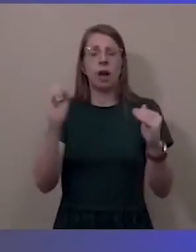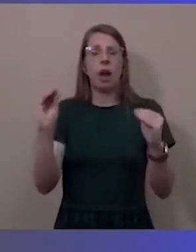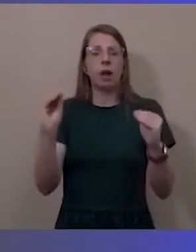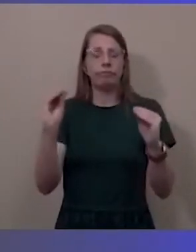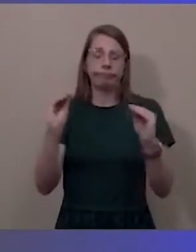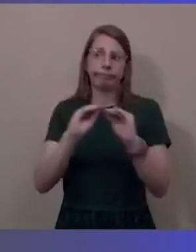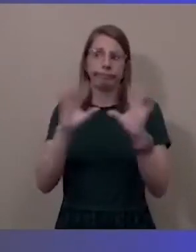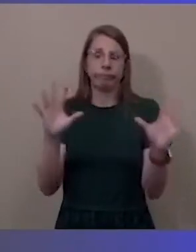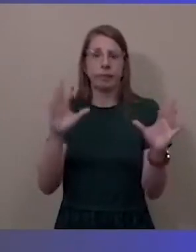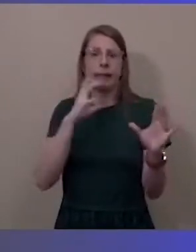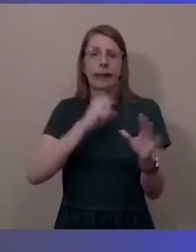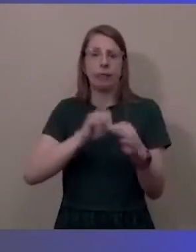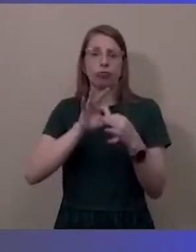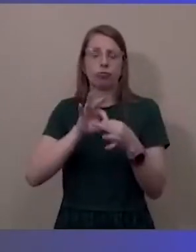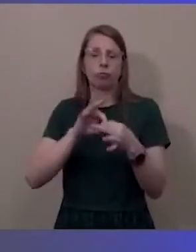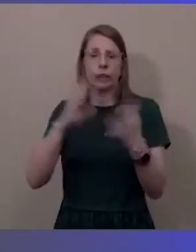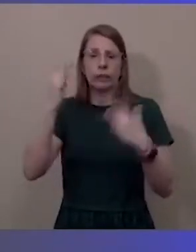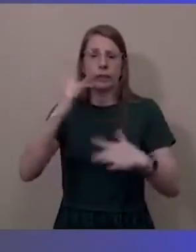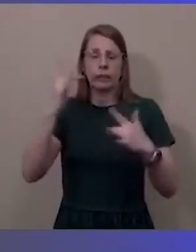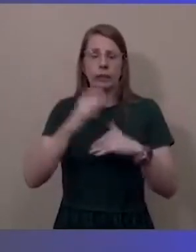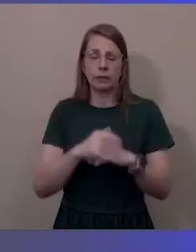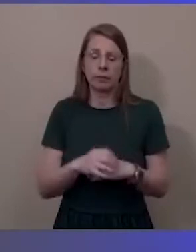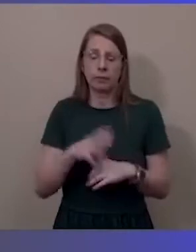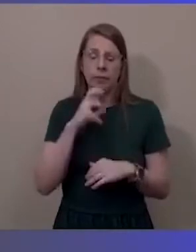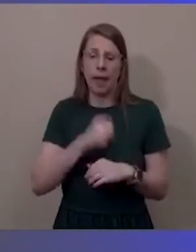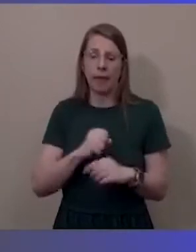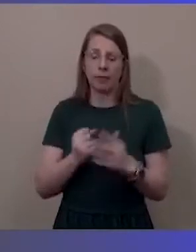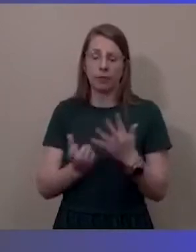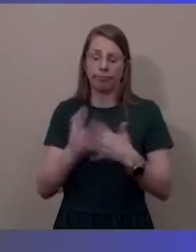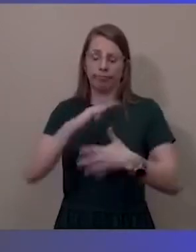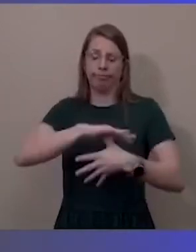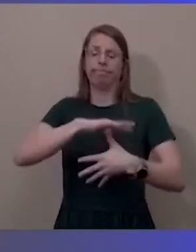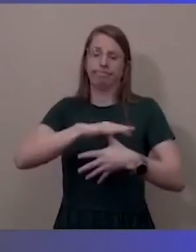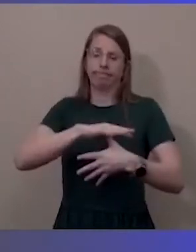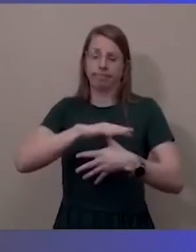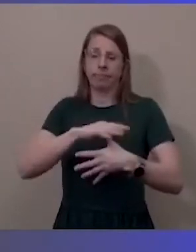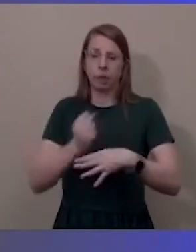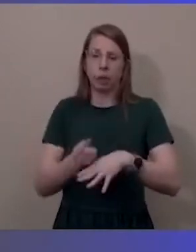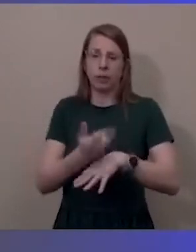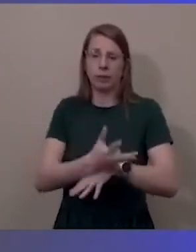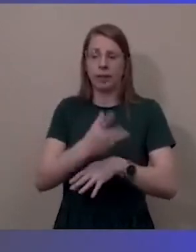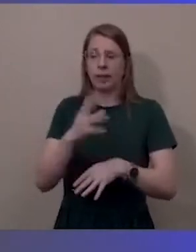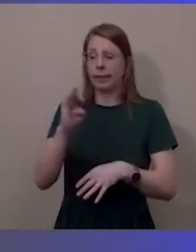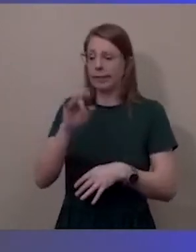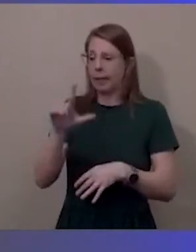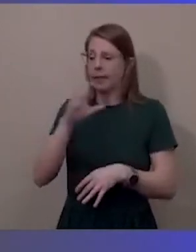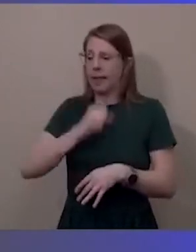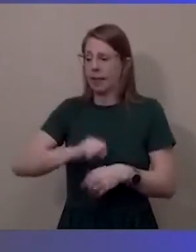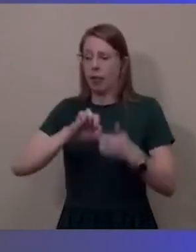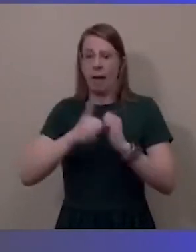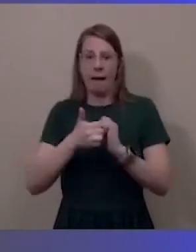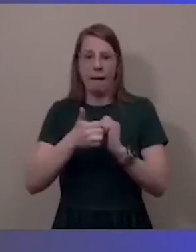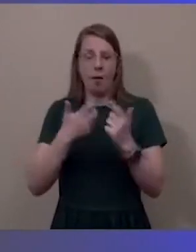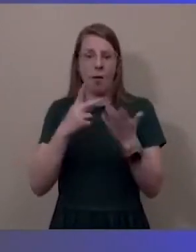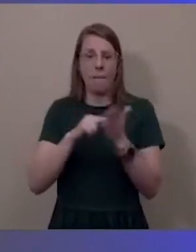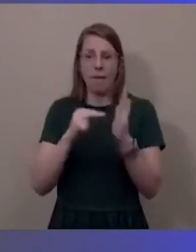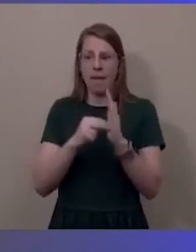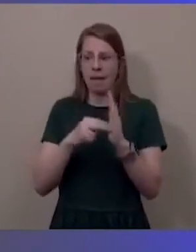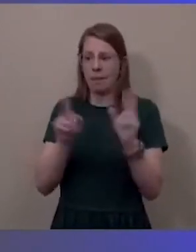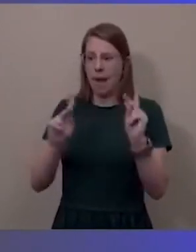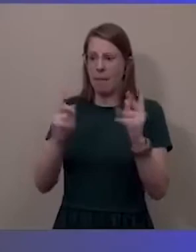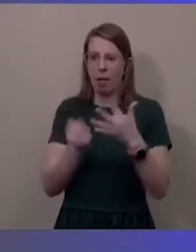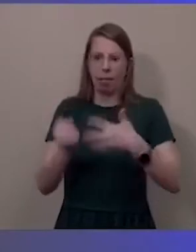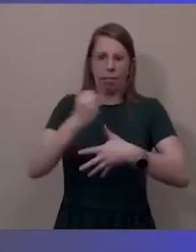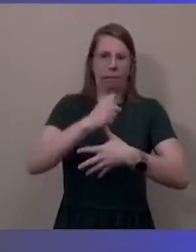disease, and age is the primary factor. So understanding how do cells age and what puts people at that higher risk is